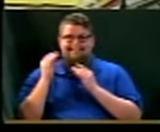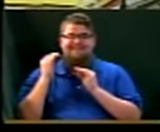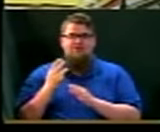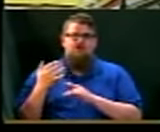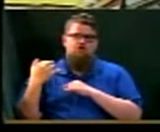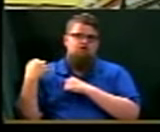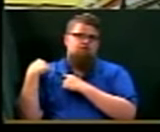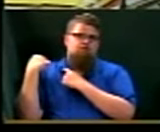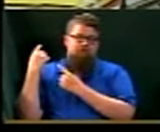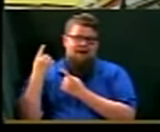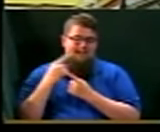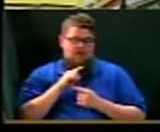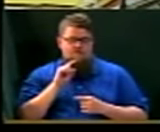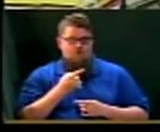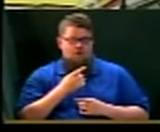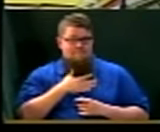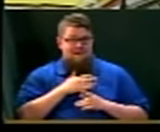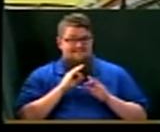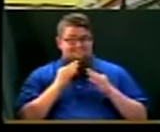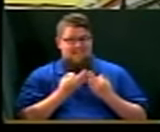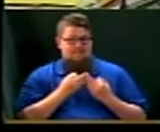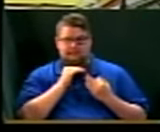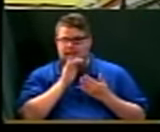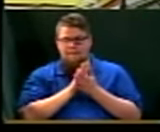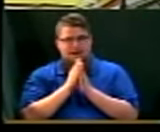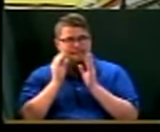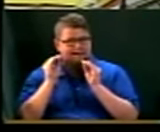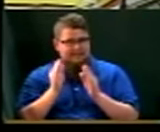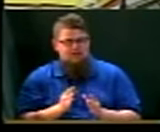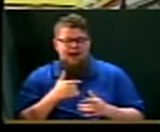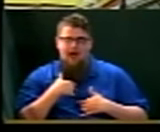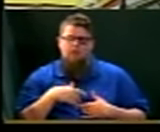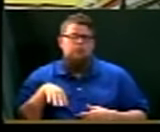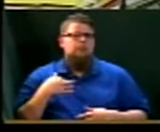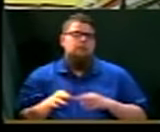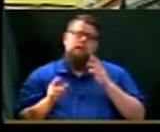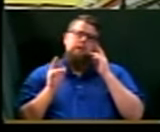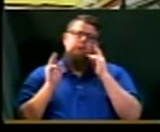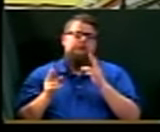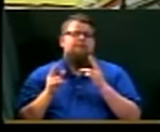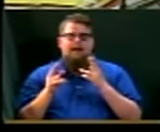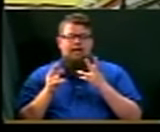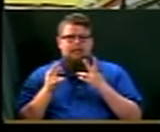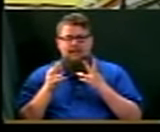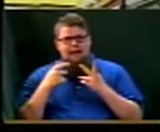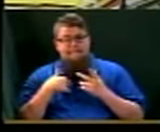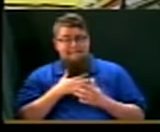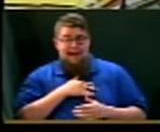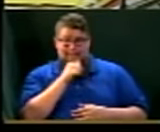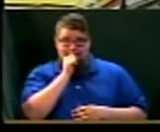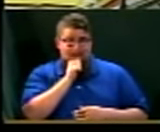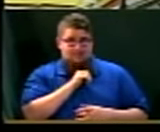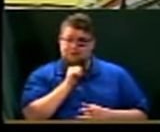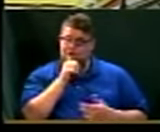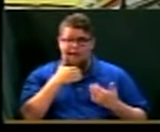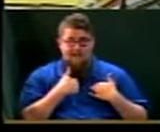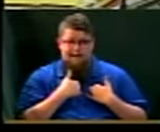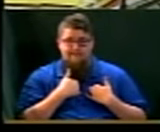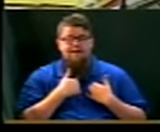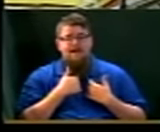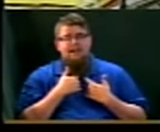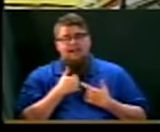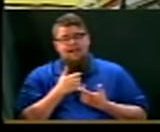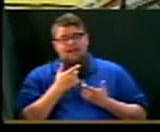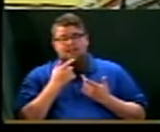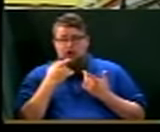family not to become an educator, I have a great respect for the work people do. I don't have the patience to do it, and I admire those of you who have